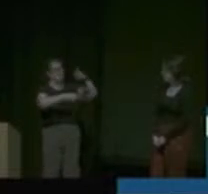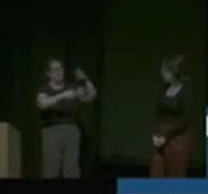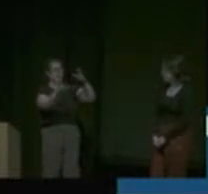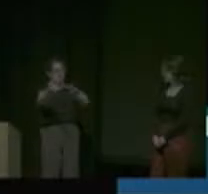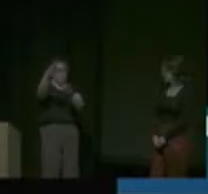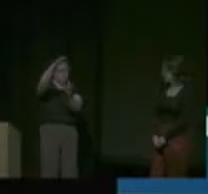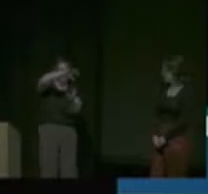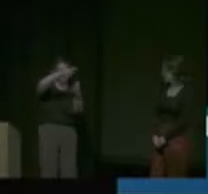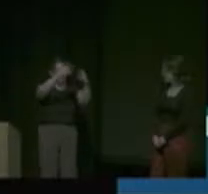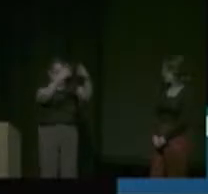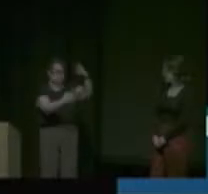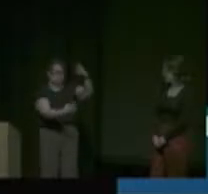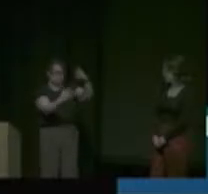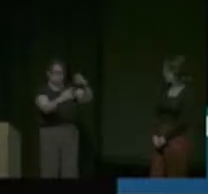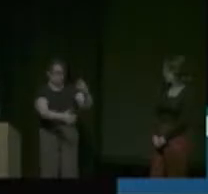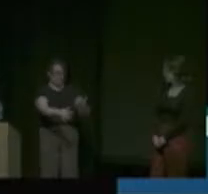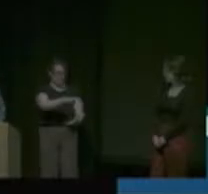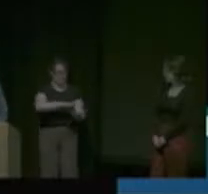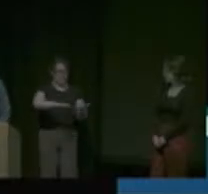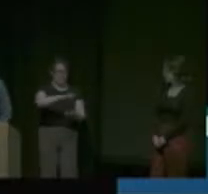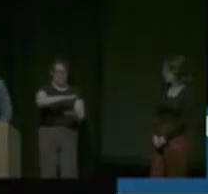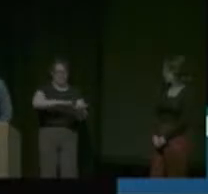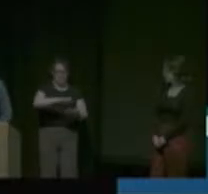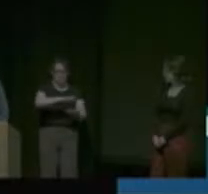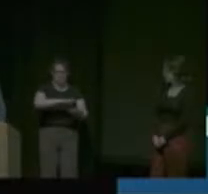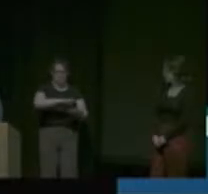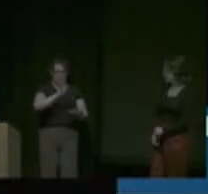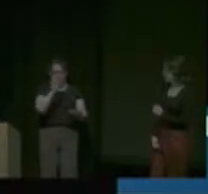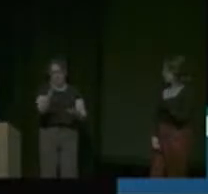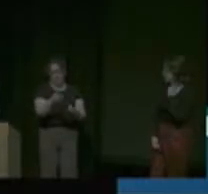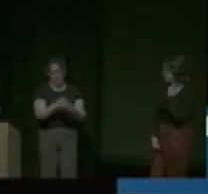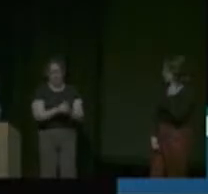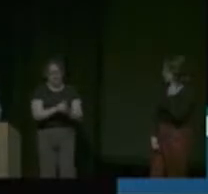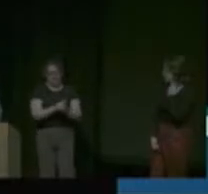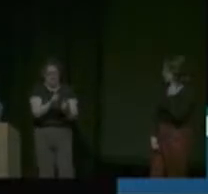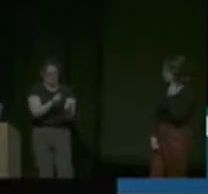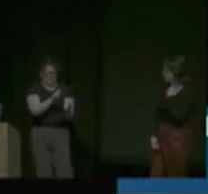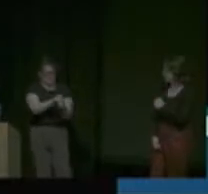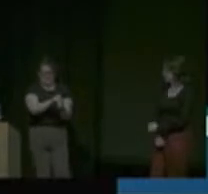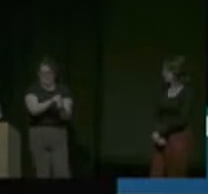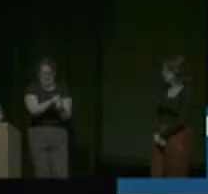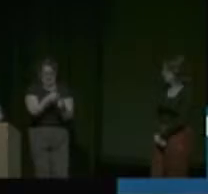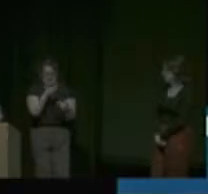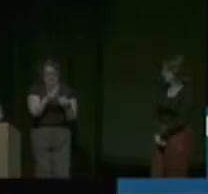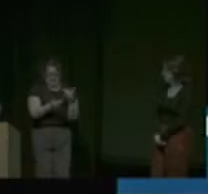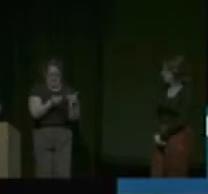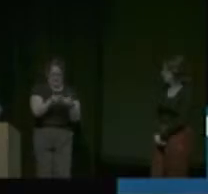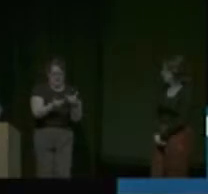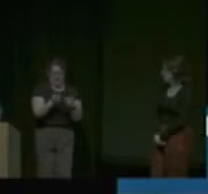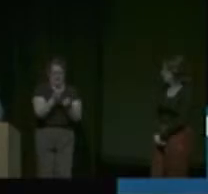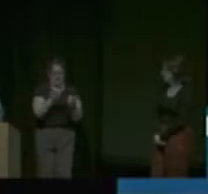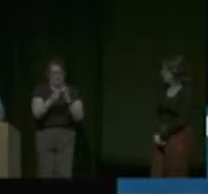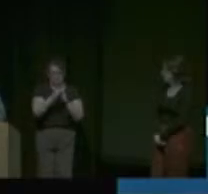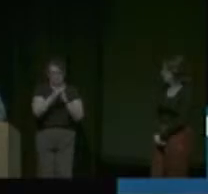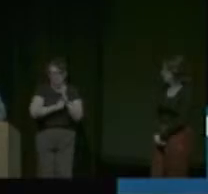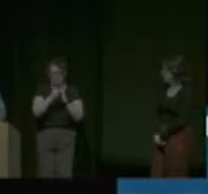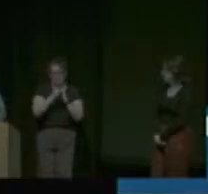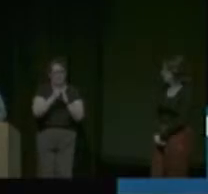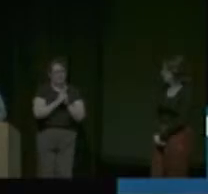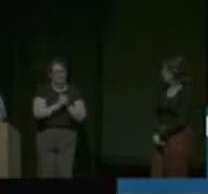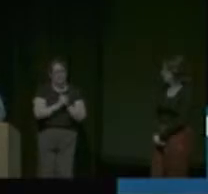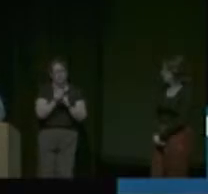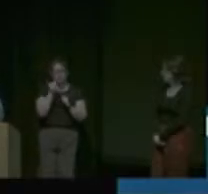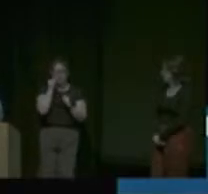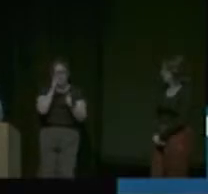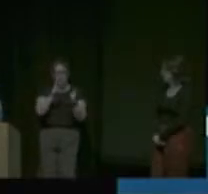mixed directly with the Portland. It's a pretty meticulous operation. Everything's automated, so we know